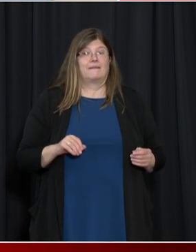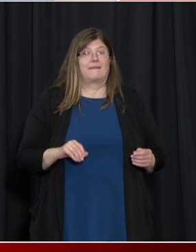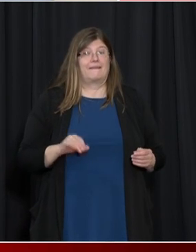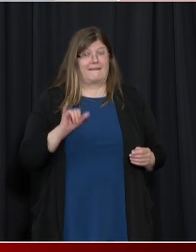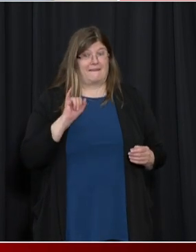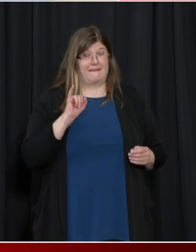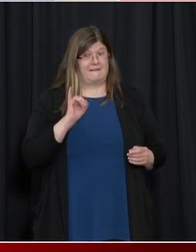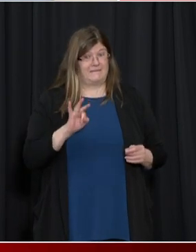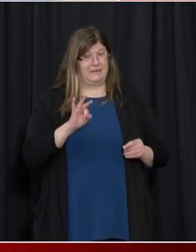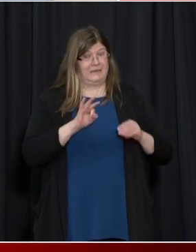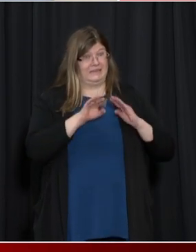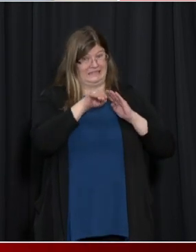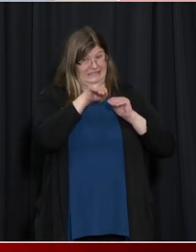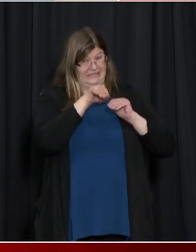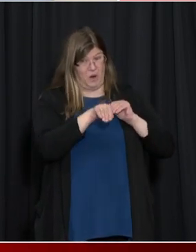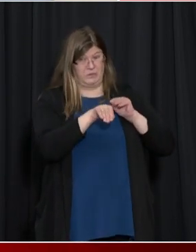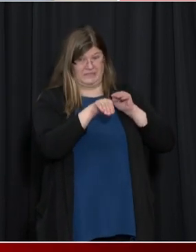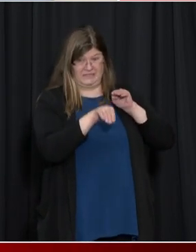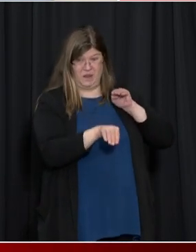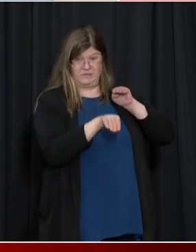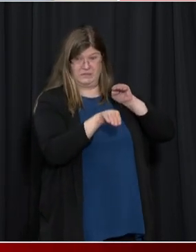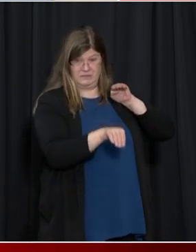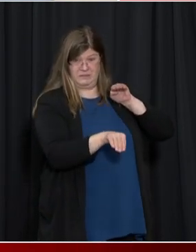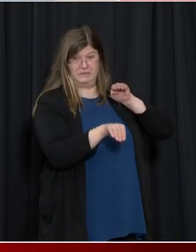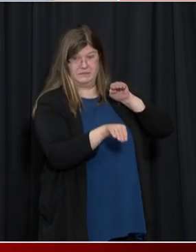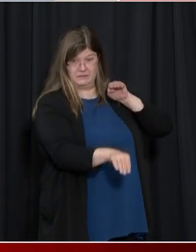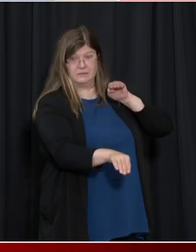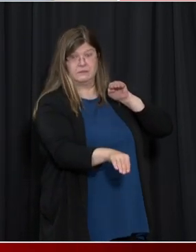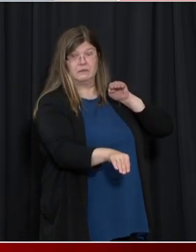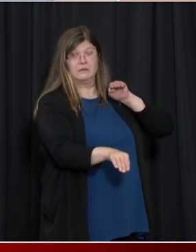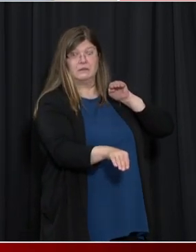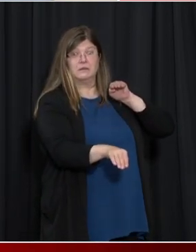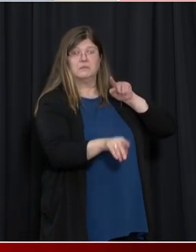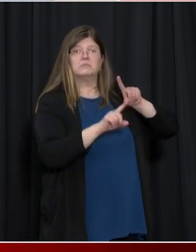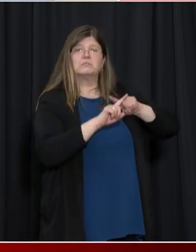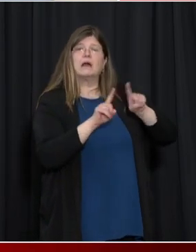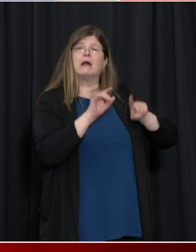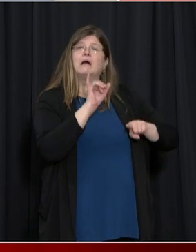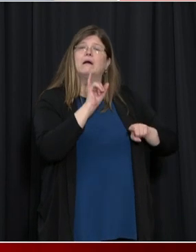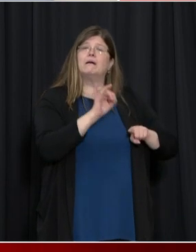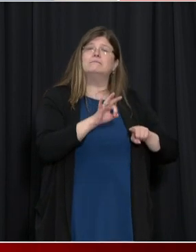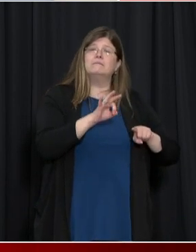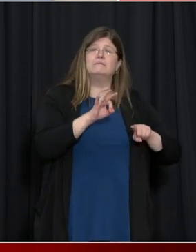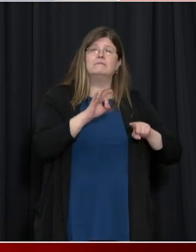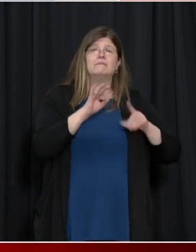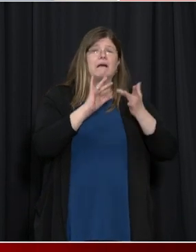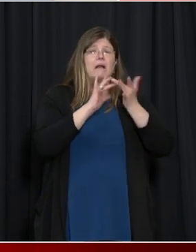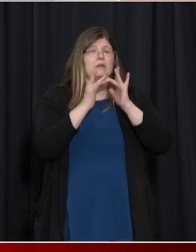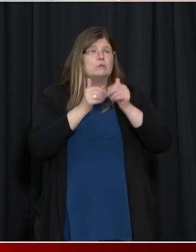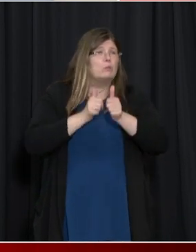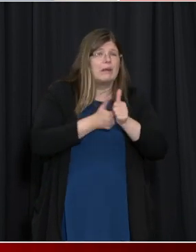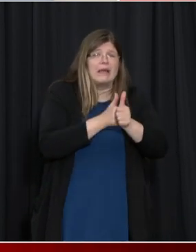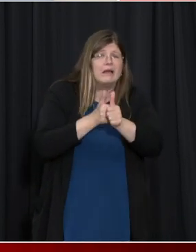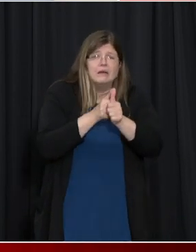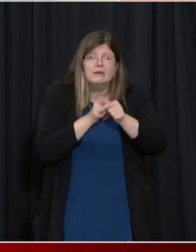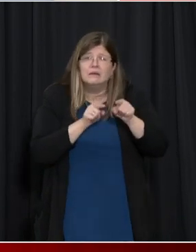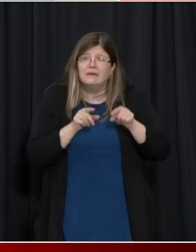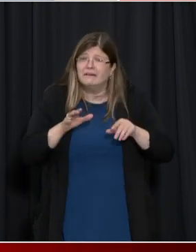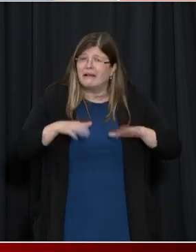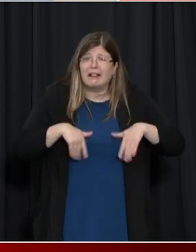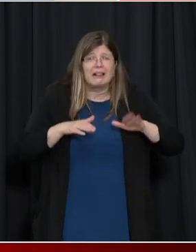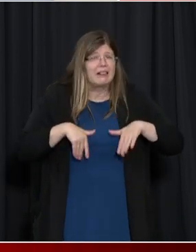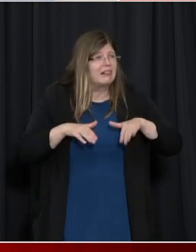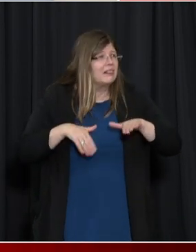you also acknowledged that you're not there yet for contact tracers. So, and also I note that in